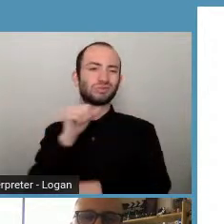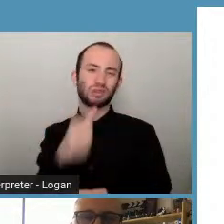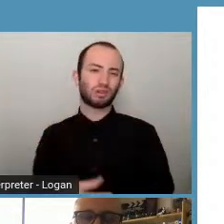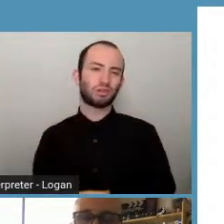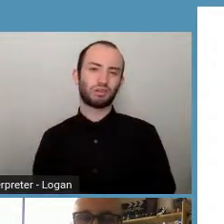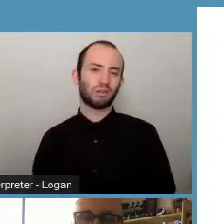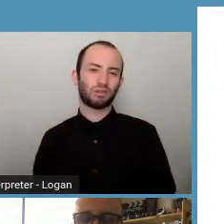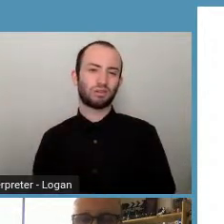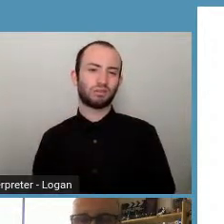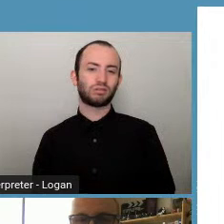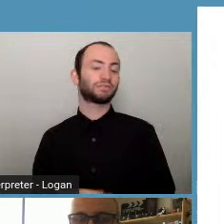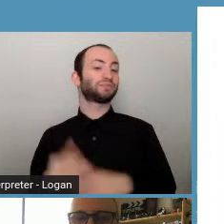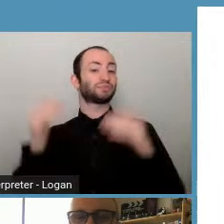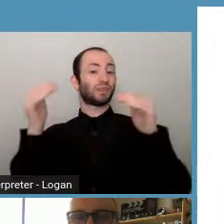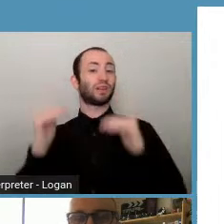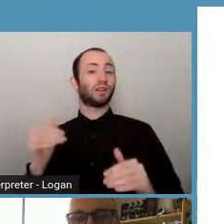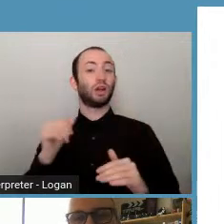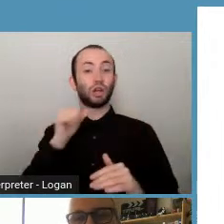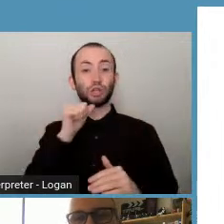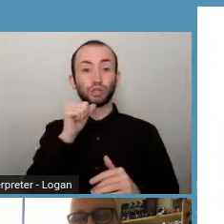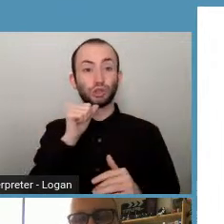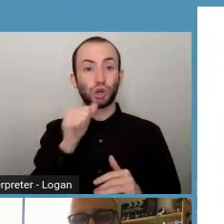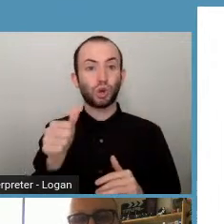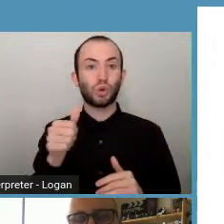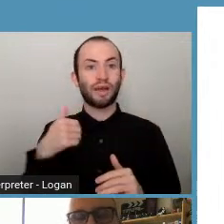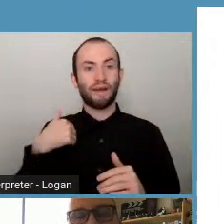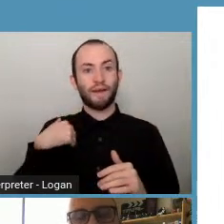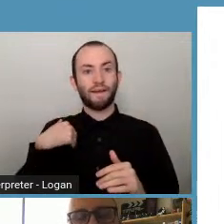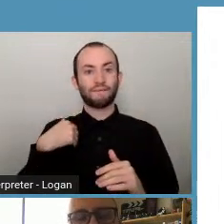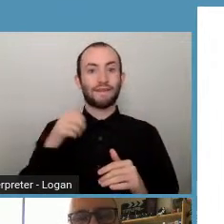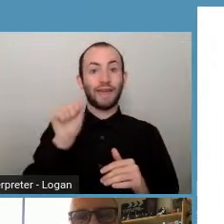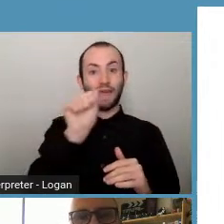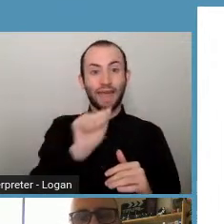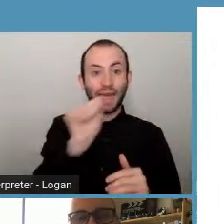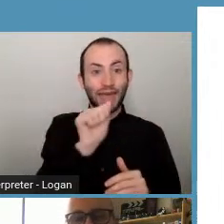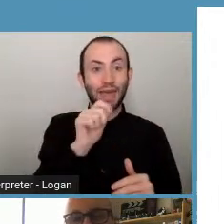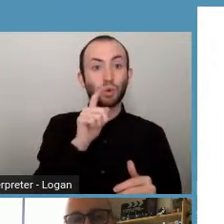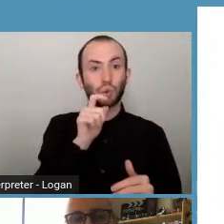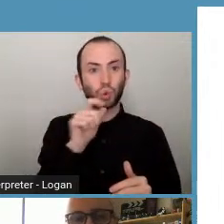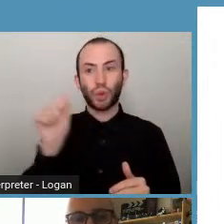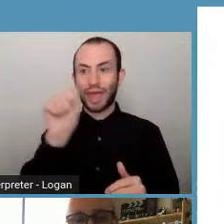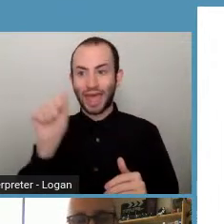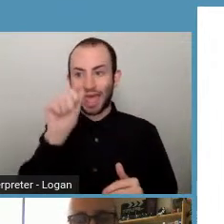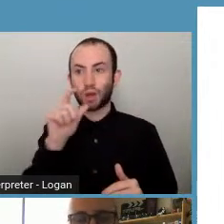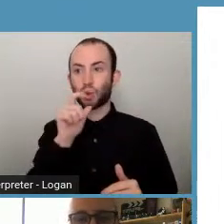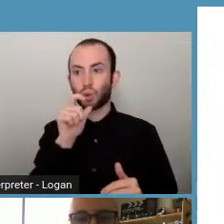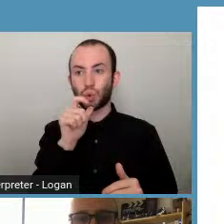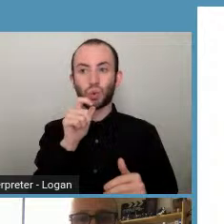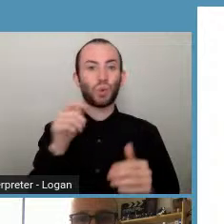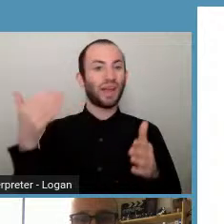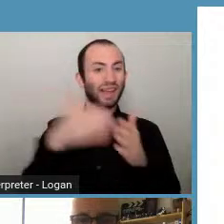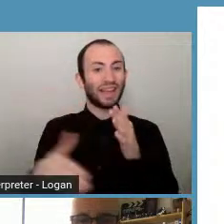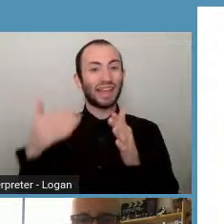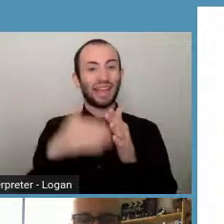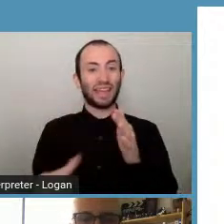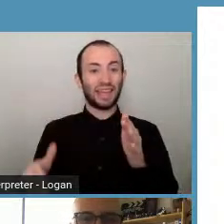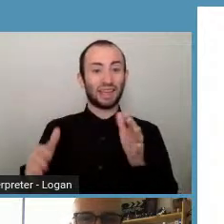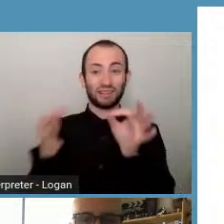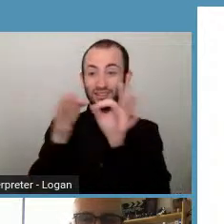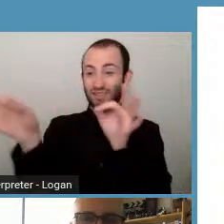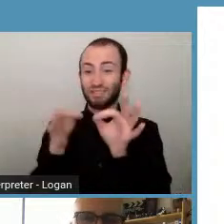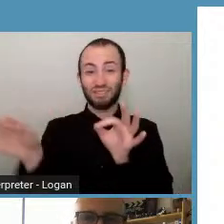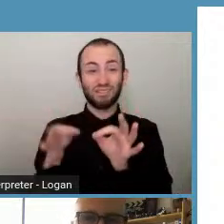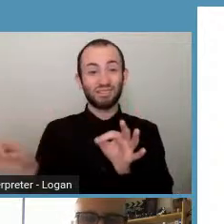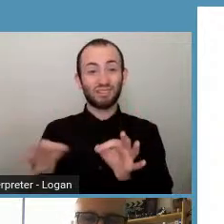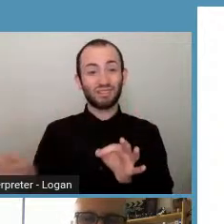posts with mentions. Now, there are some limitations around this, such as when you're replying to a tweet that has a bunch of mentions. But Sina and I